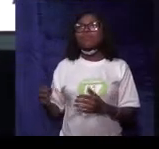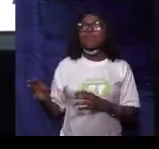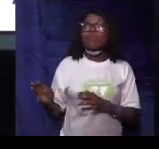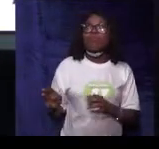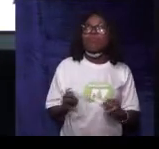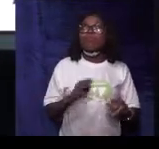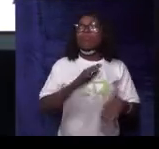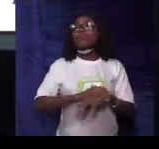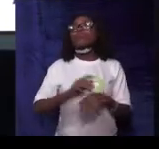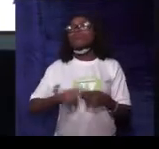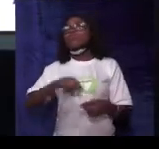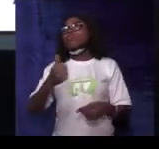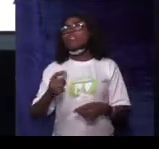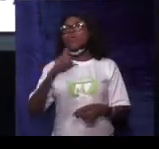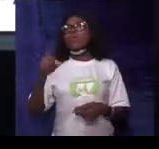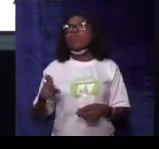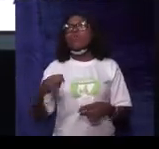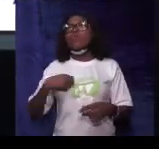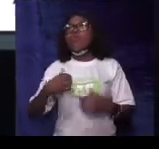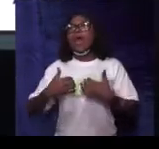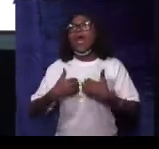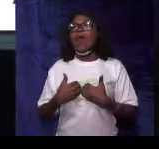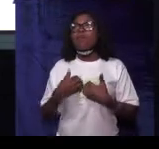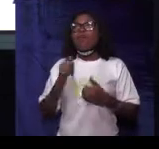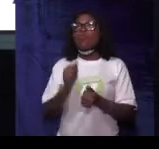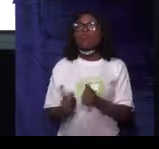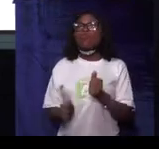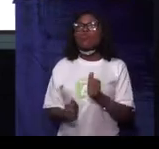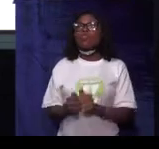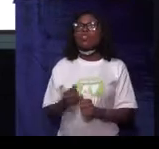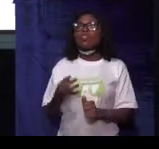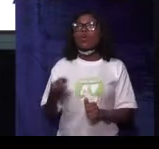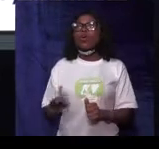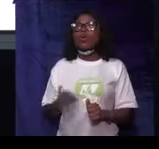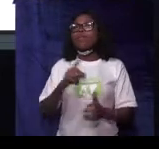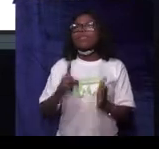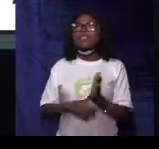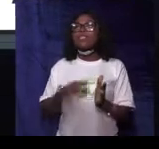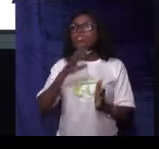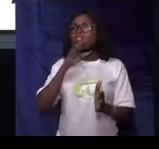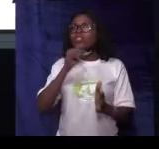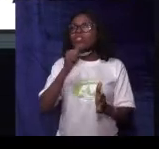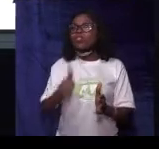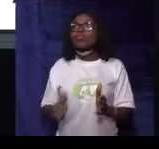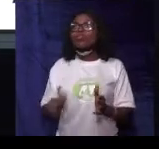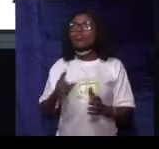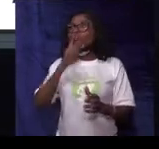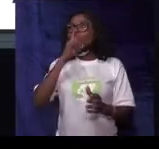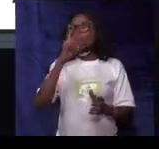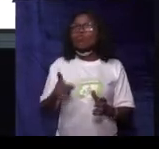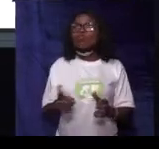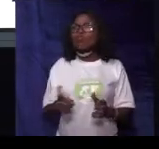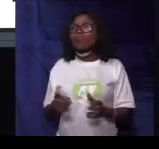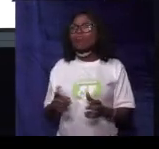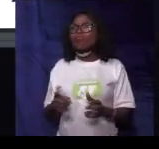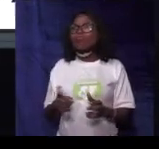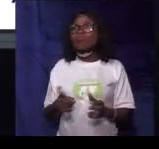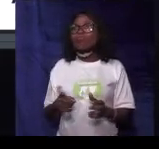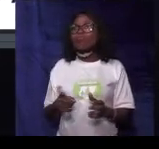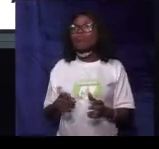Now, moving on to the next question. Here we have, which of these is not true of